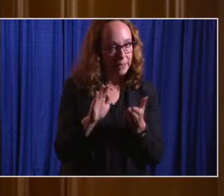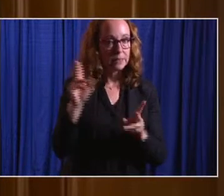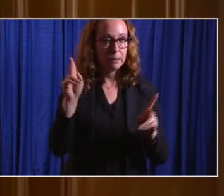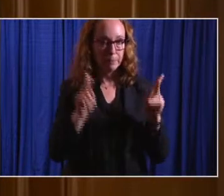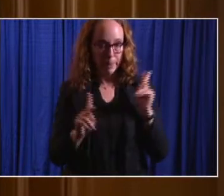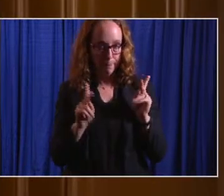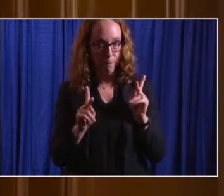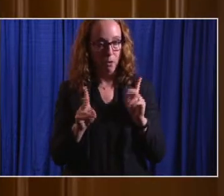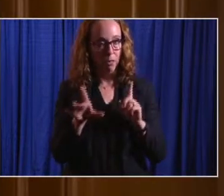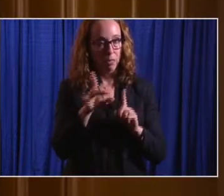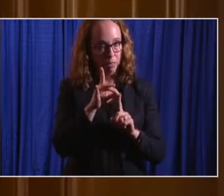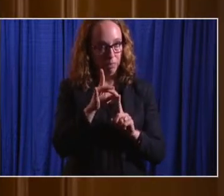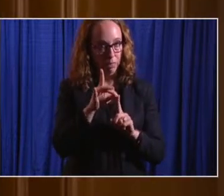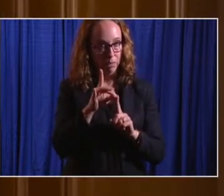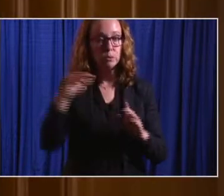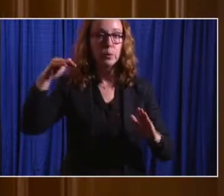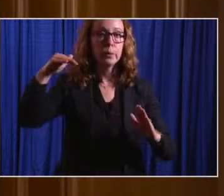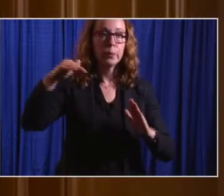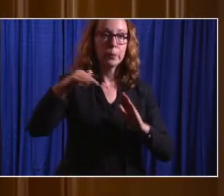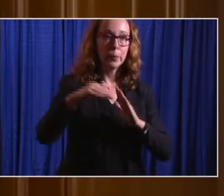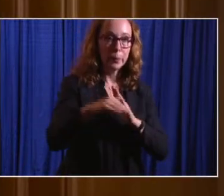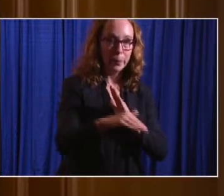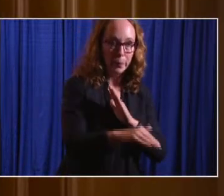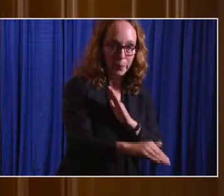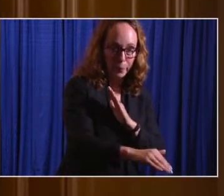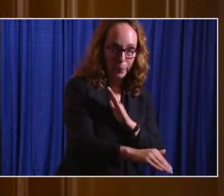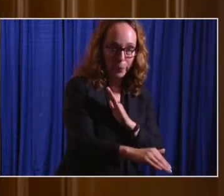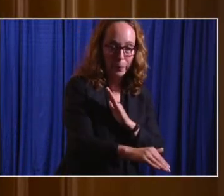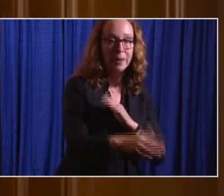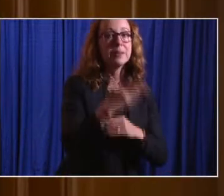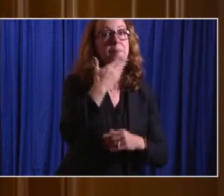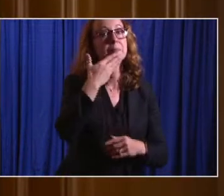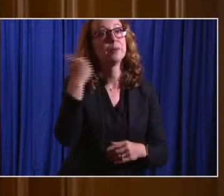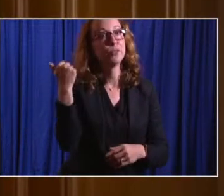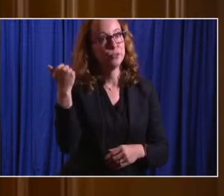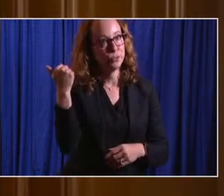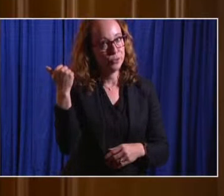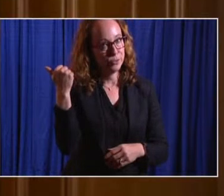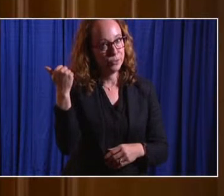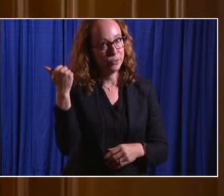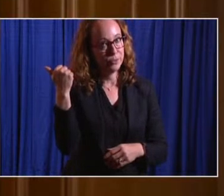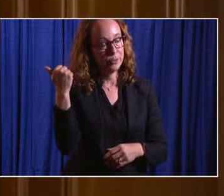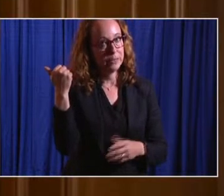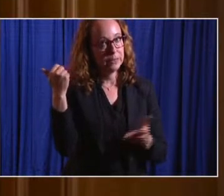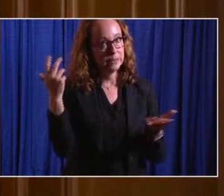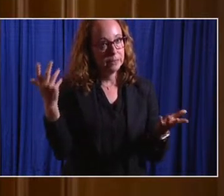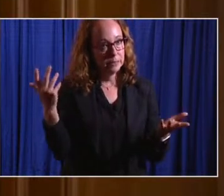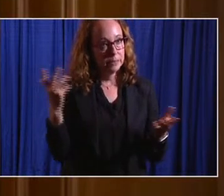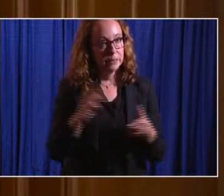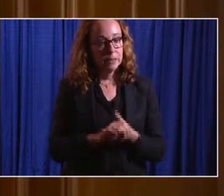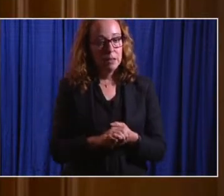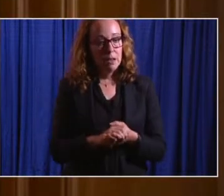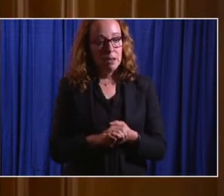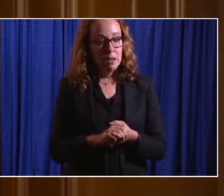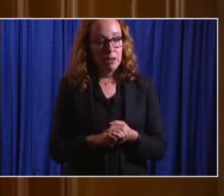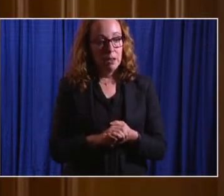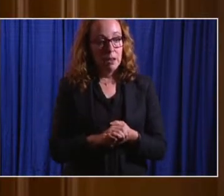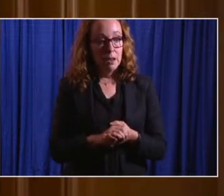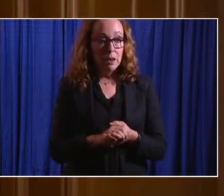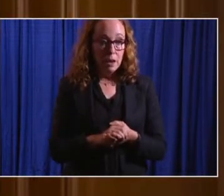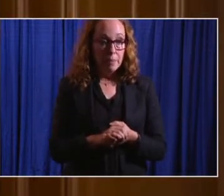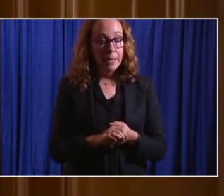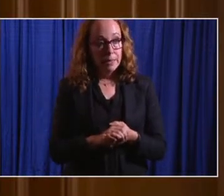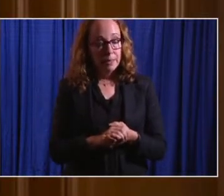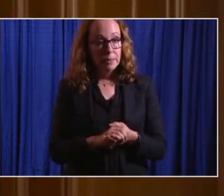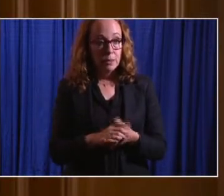of Ohio, the lower the rate, the better. So we do have, as we've talked about,